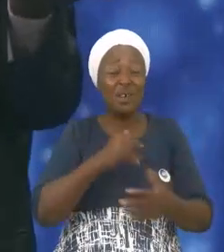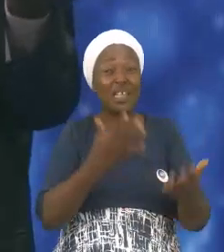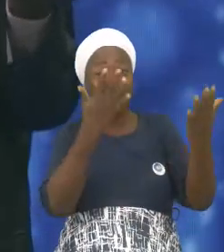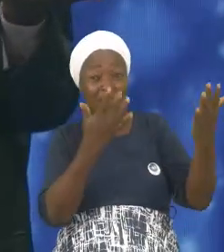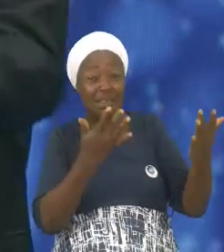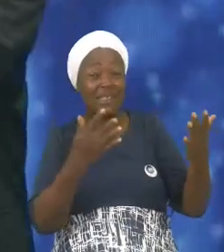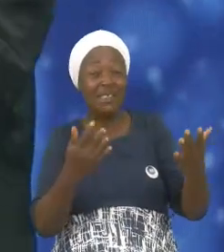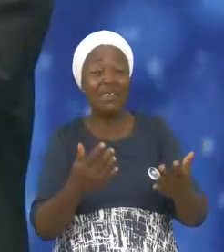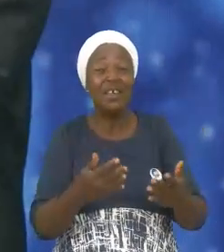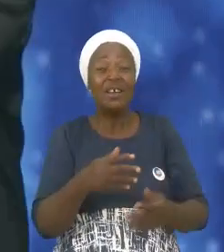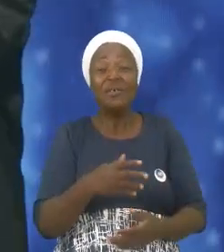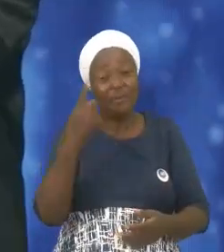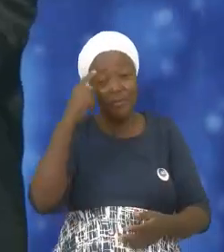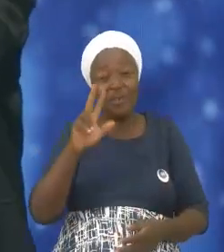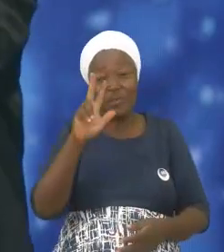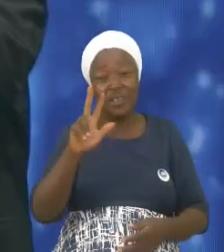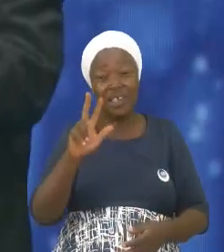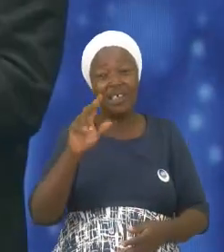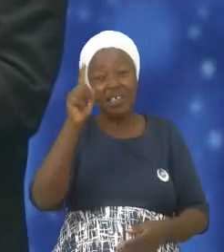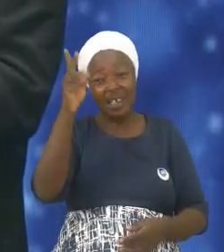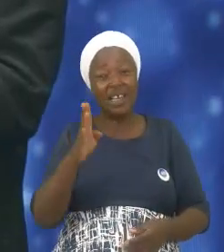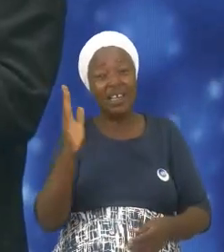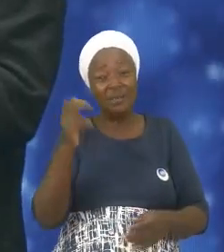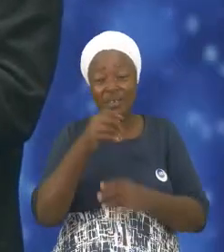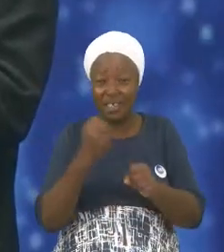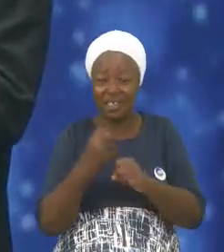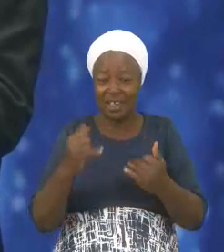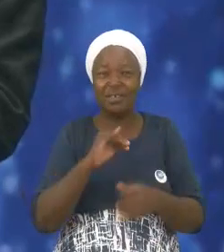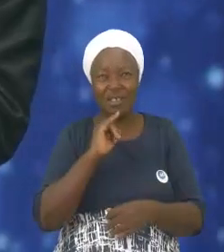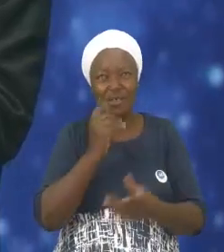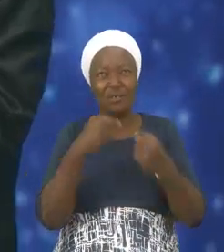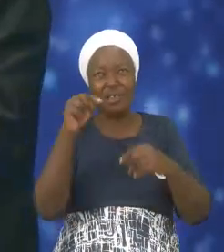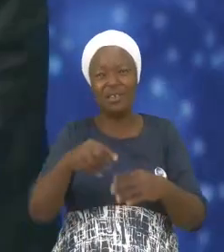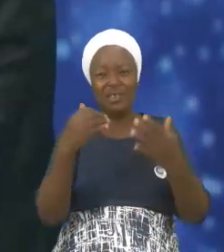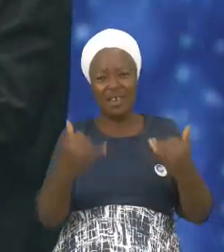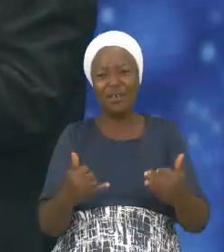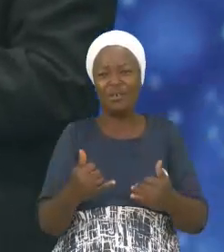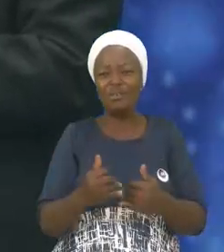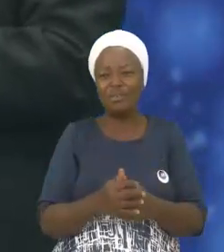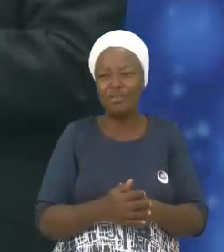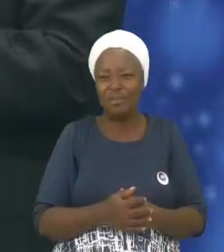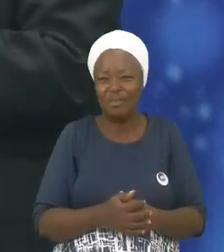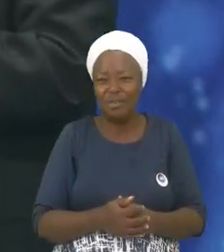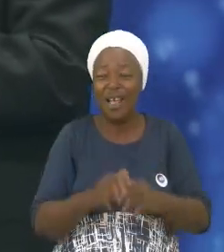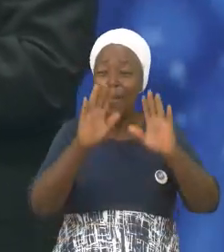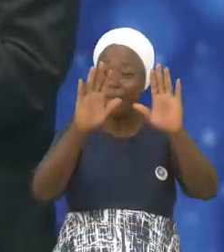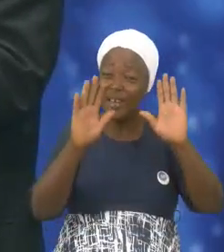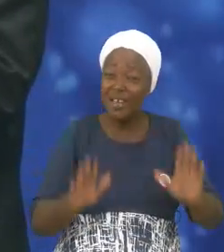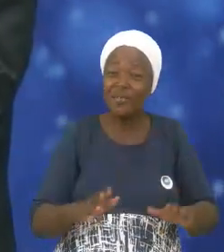for 3.5 years, the rain is coming now. Yeah. Miracle